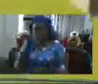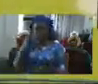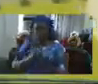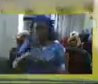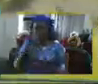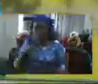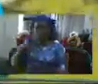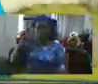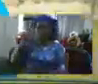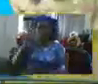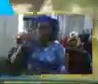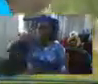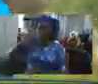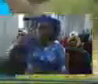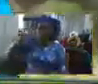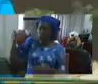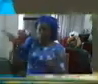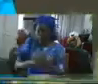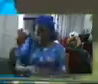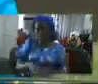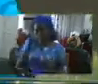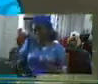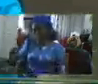agree and close in our home.